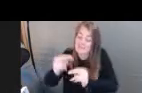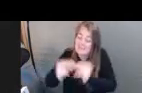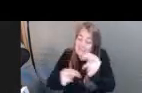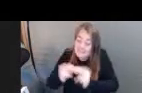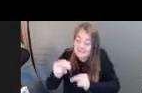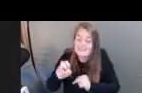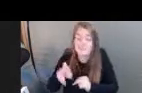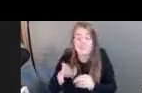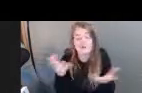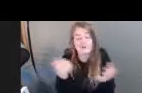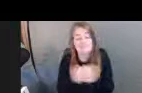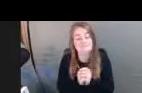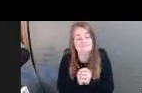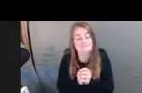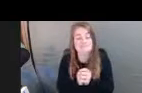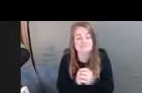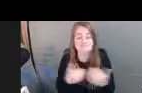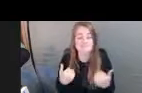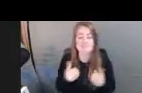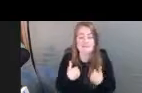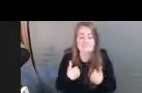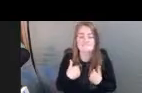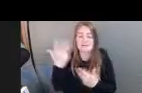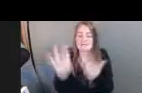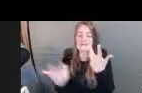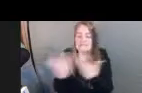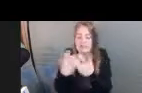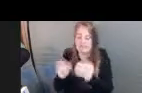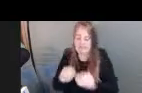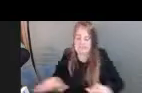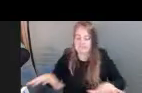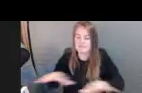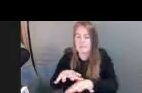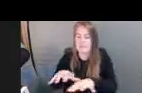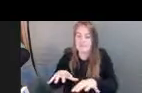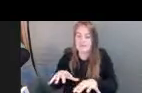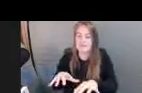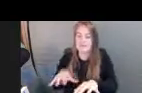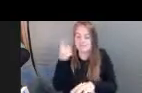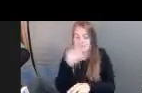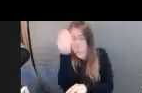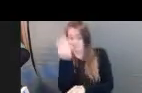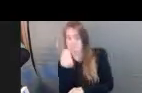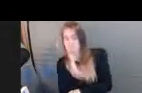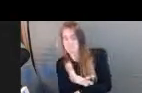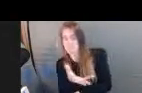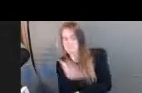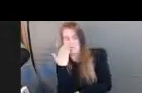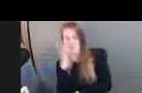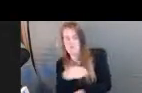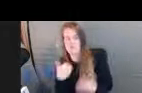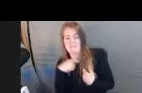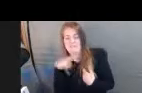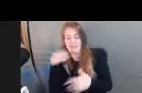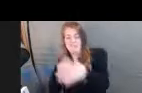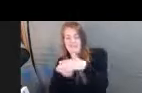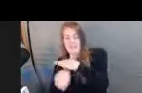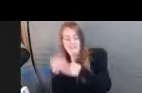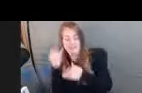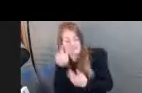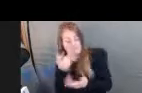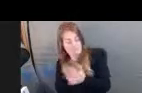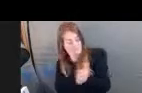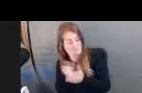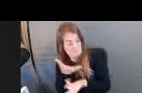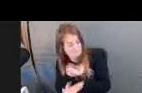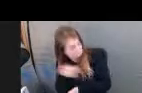if you have an adapted fitness kit at your rec or fitness facility, let them know, hey, by the way, these things are available if you're in need of